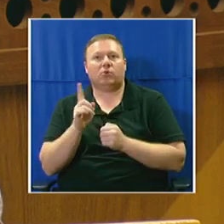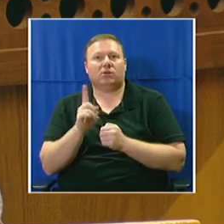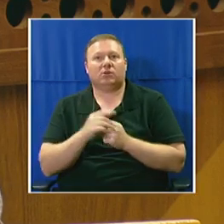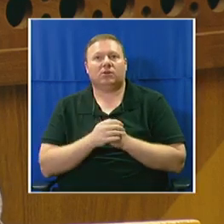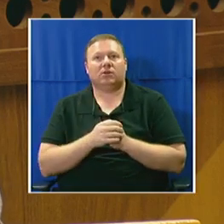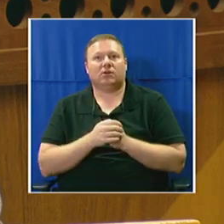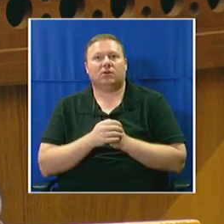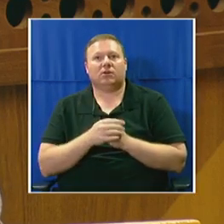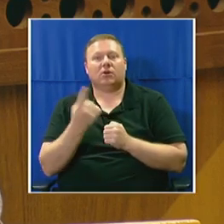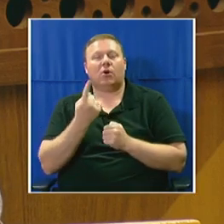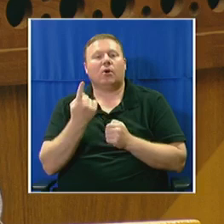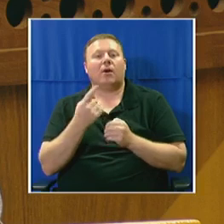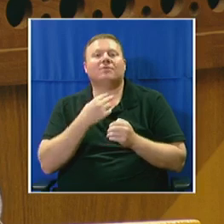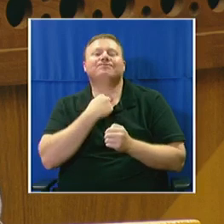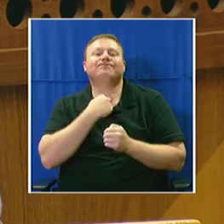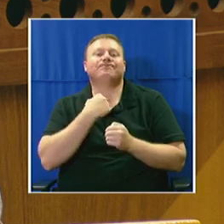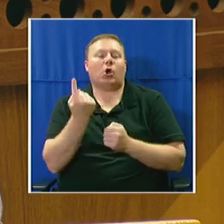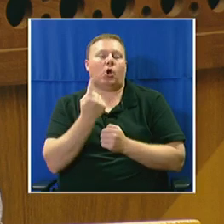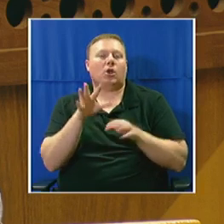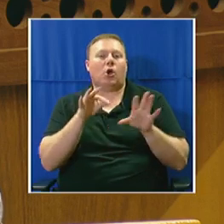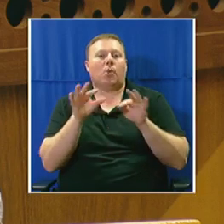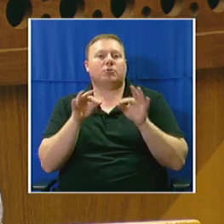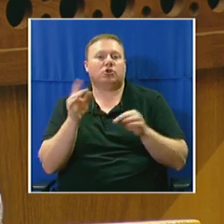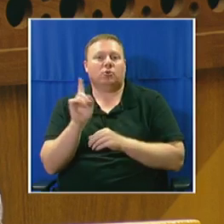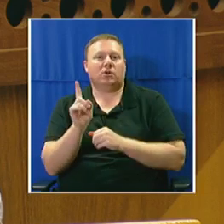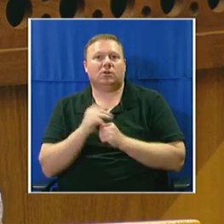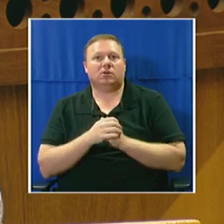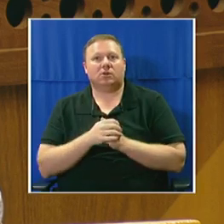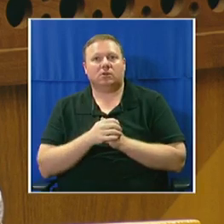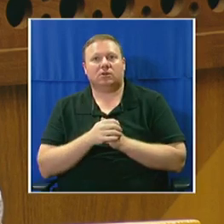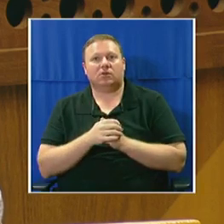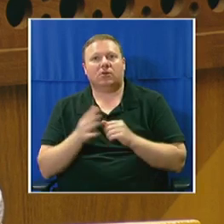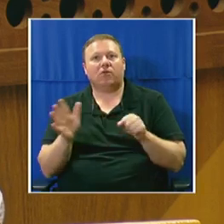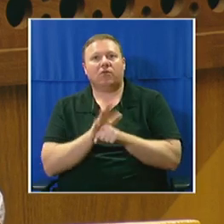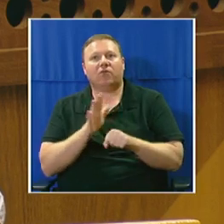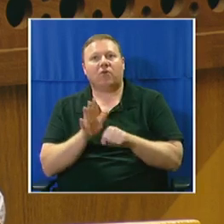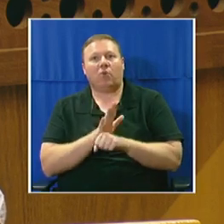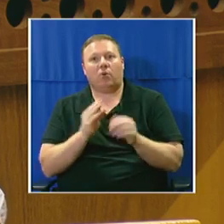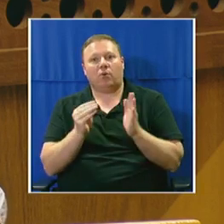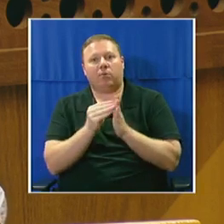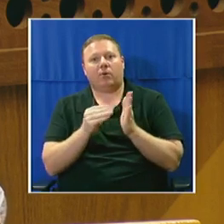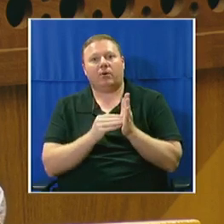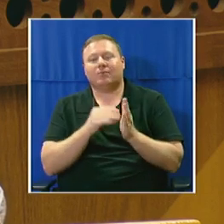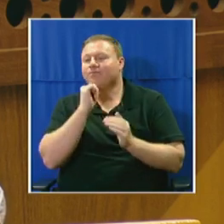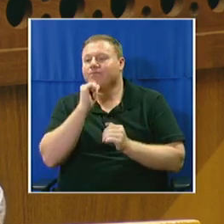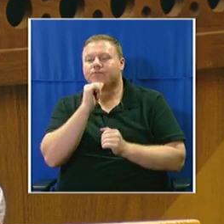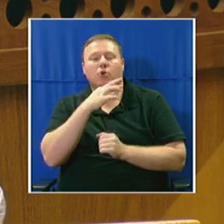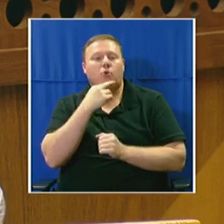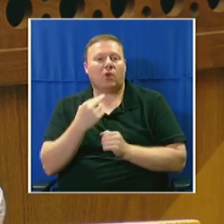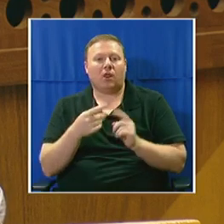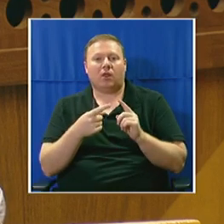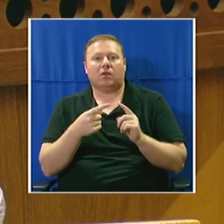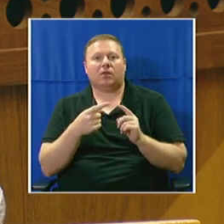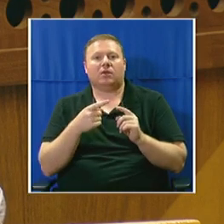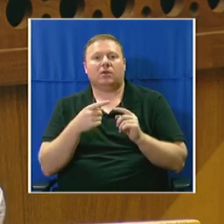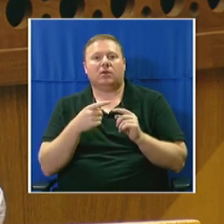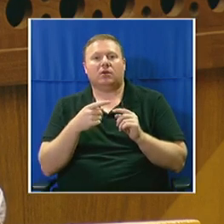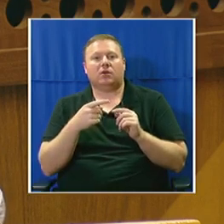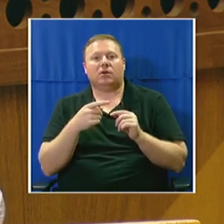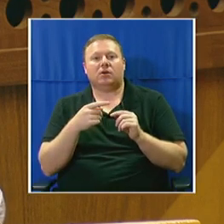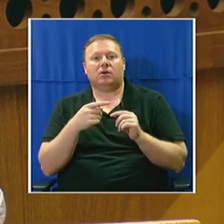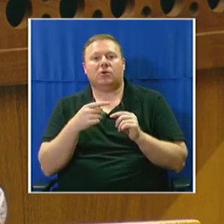that the defense leadership has confronted our committee on the realities and dangers facing them and